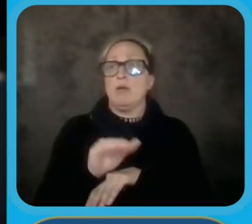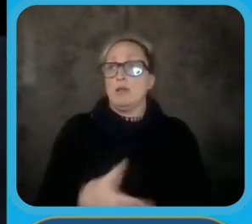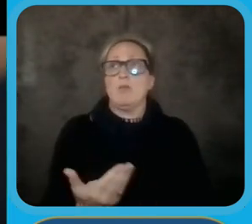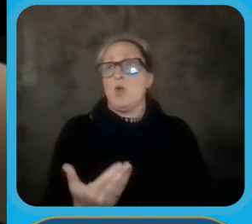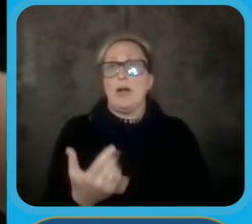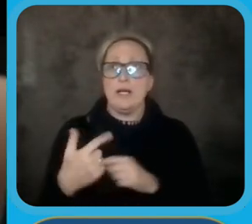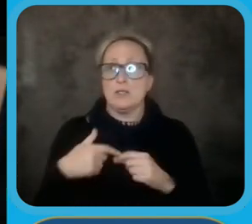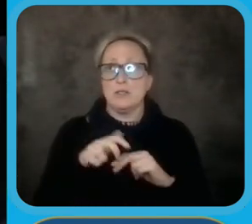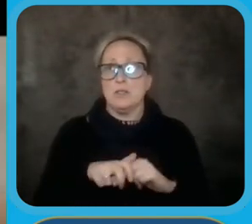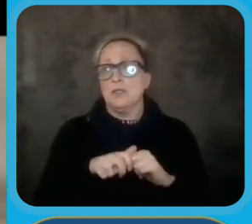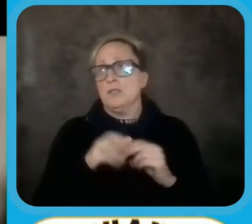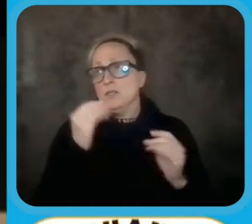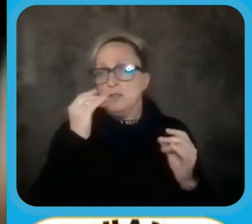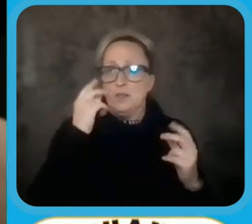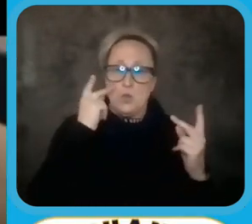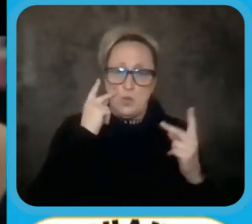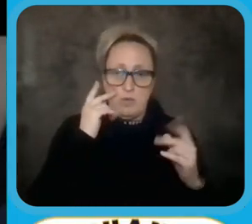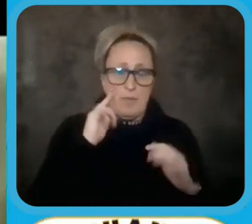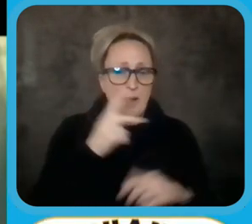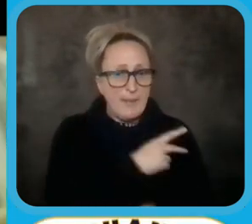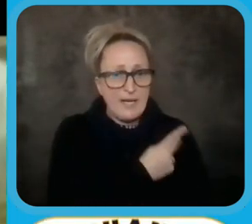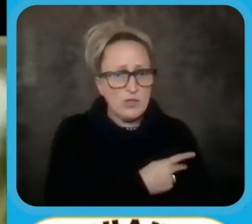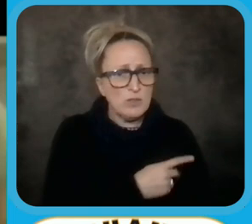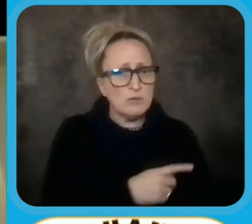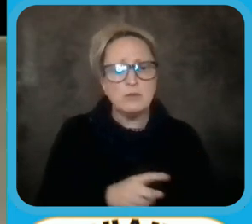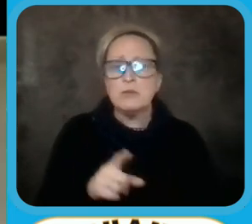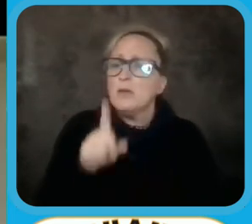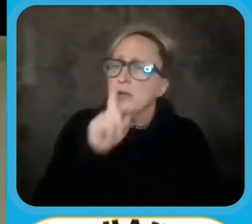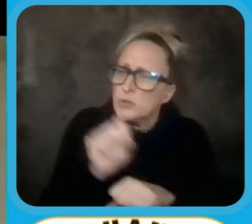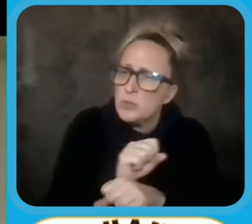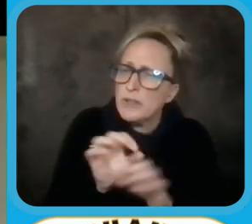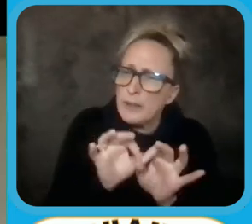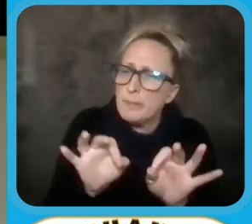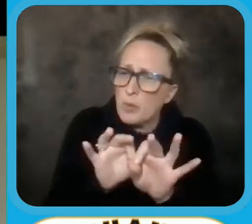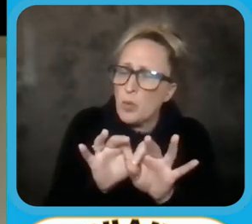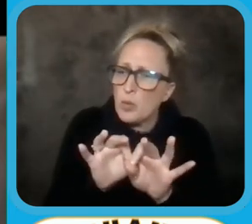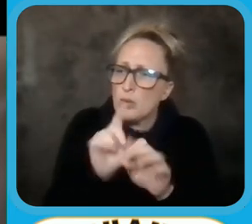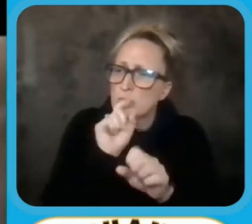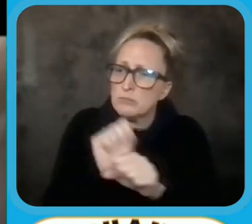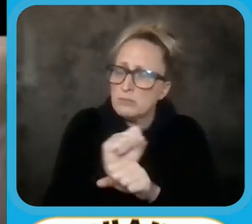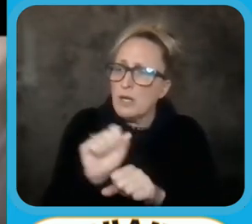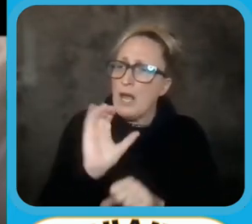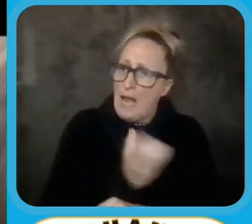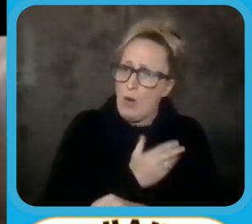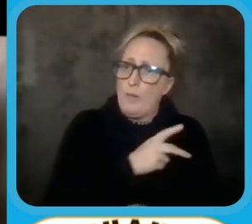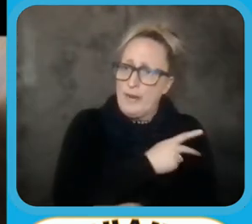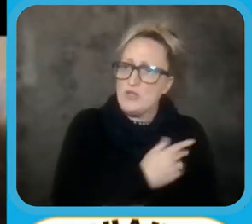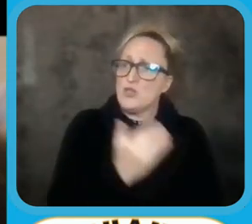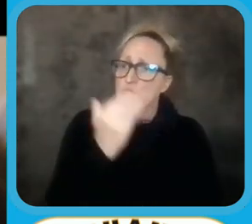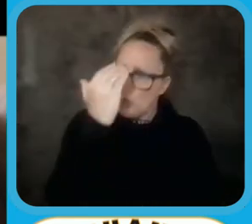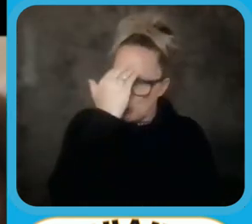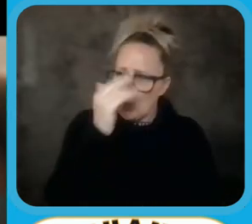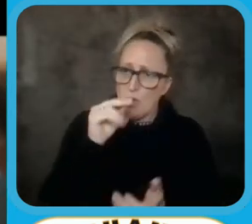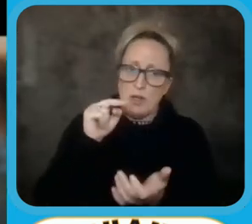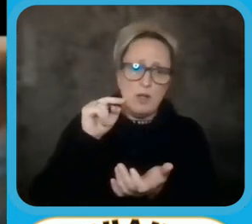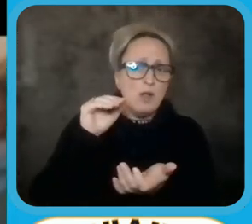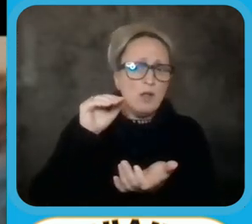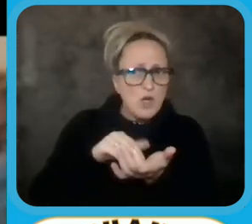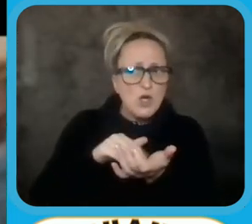worrying about a patient. It was really important to ensure that our patients knew that the physicians were still there for